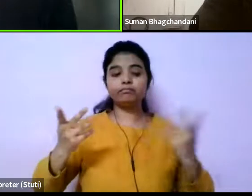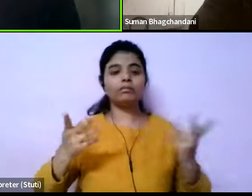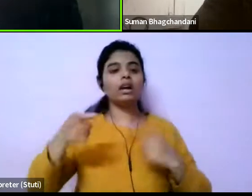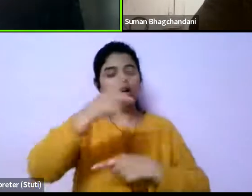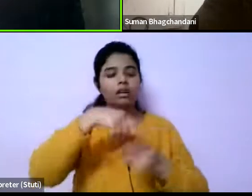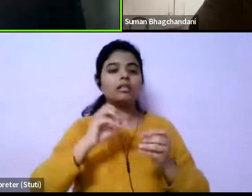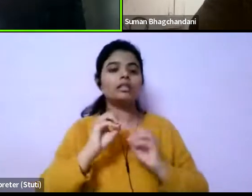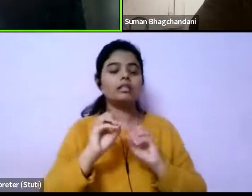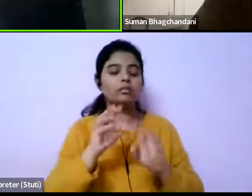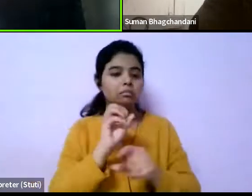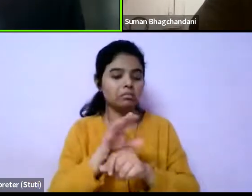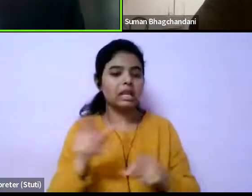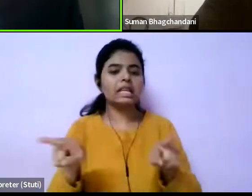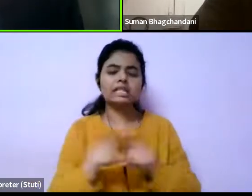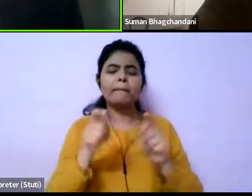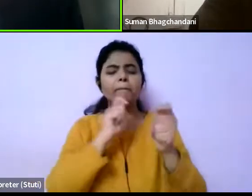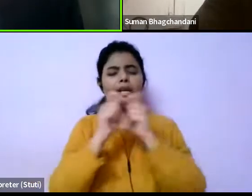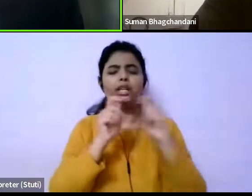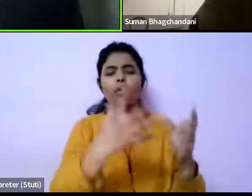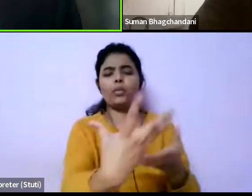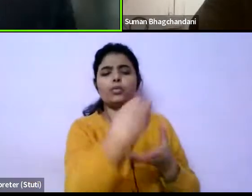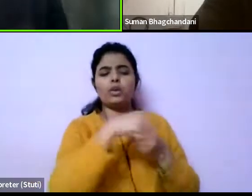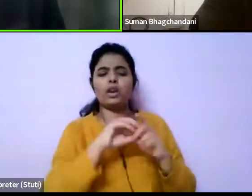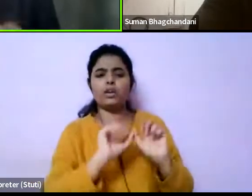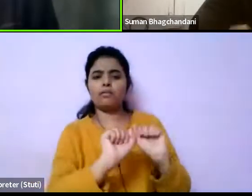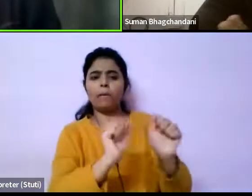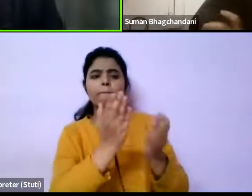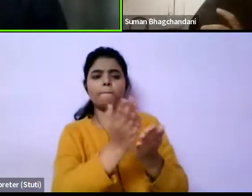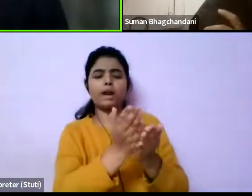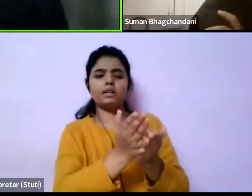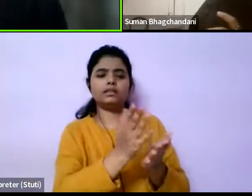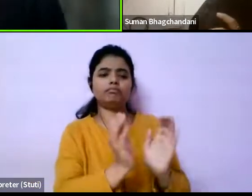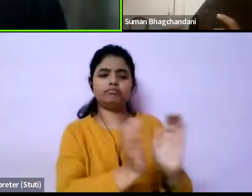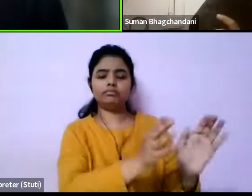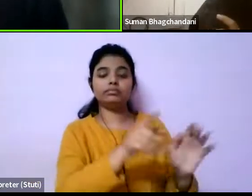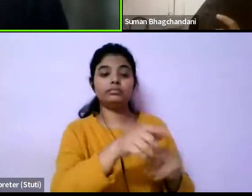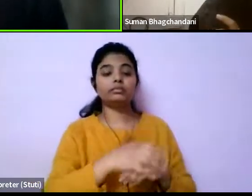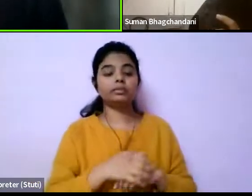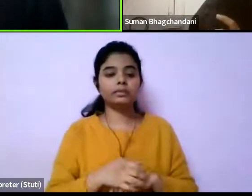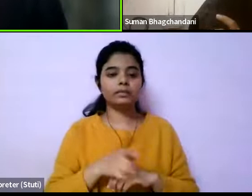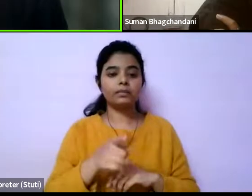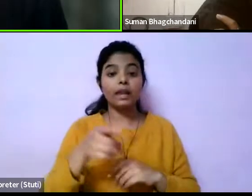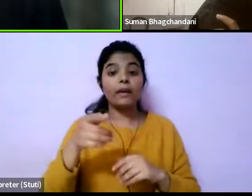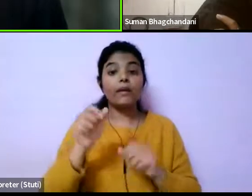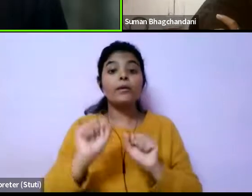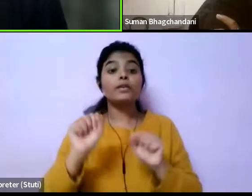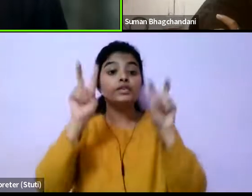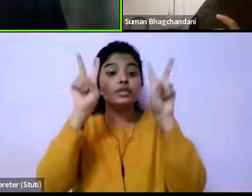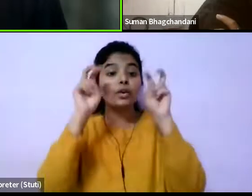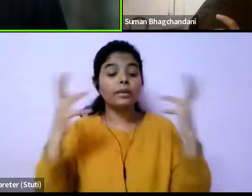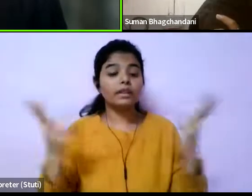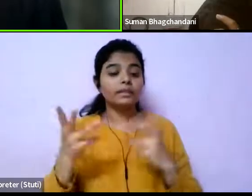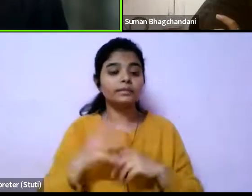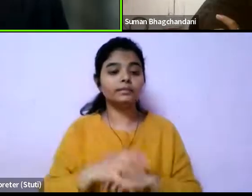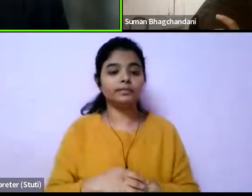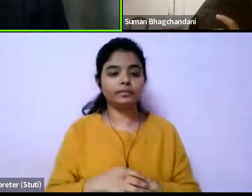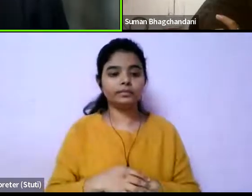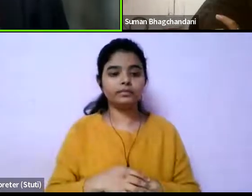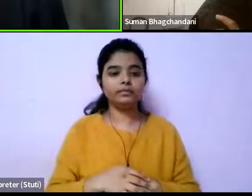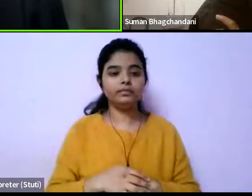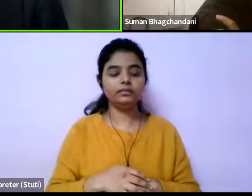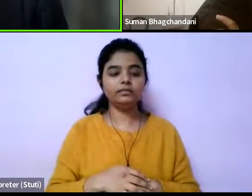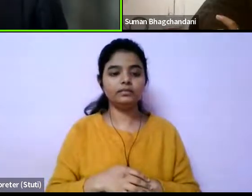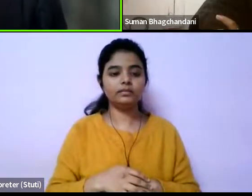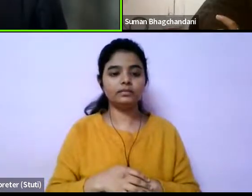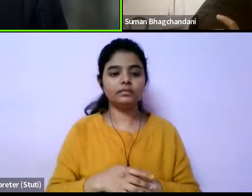of the media. And I think largely the paper was about how